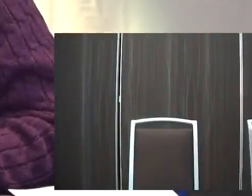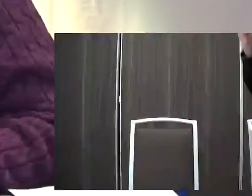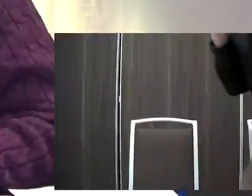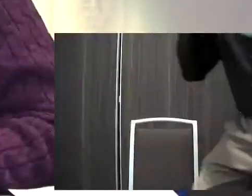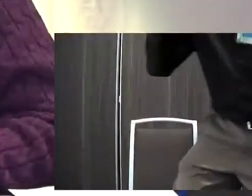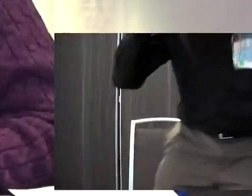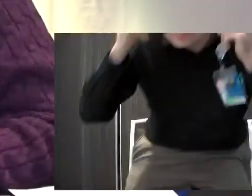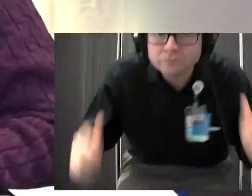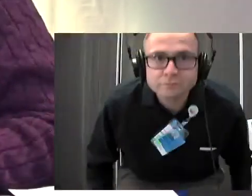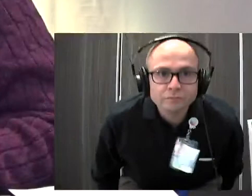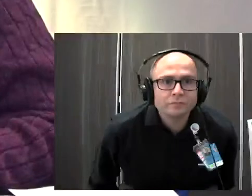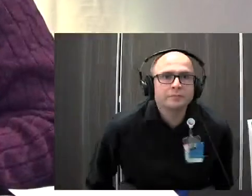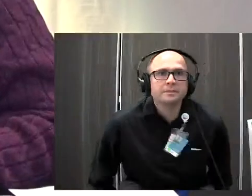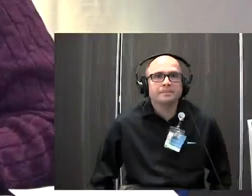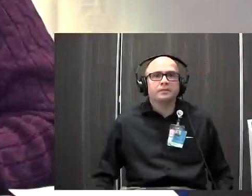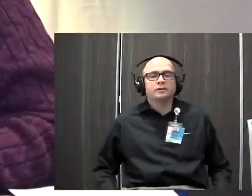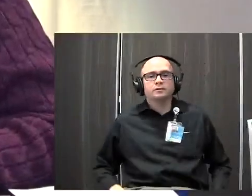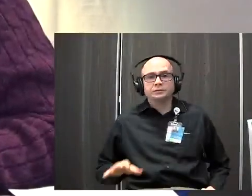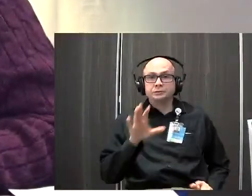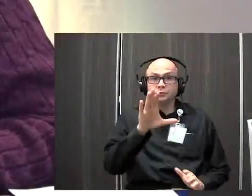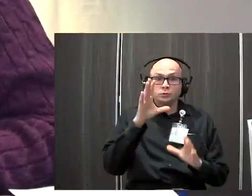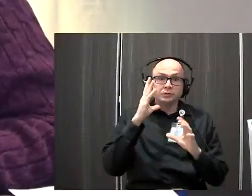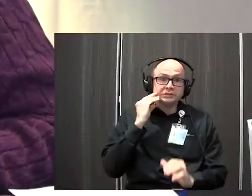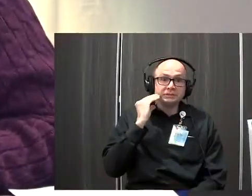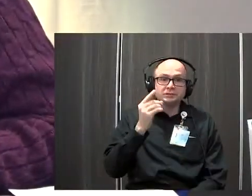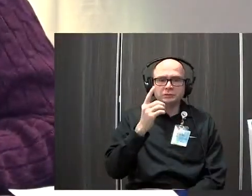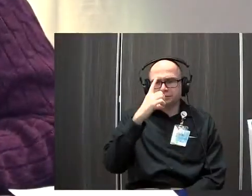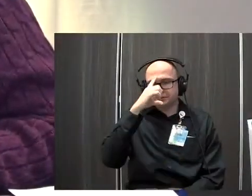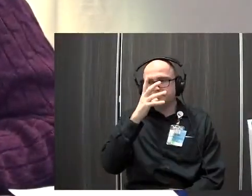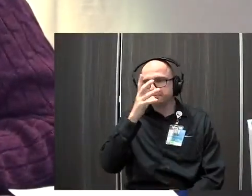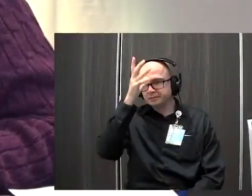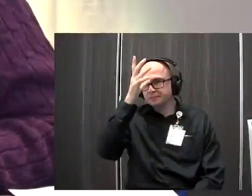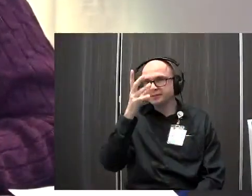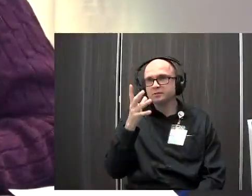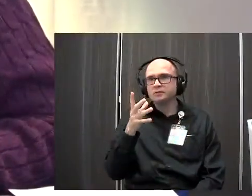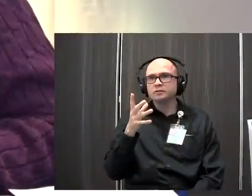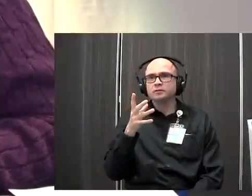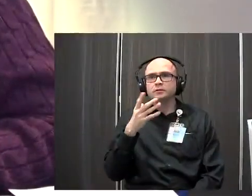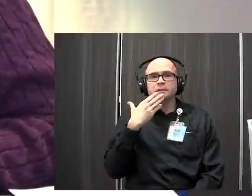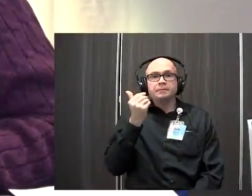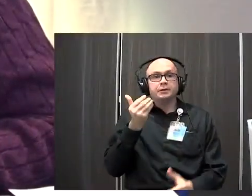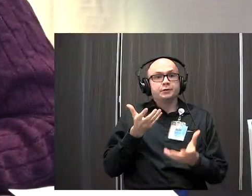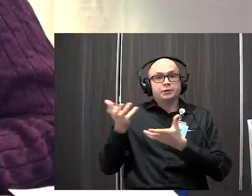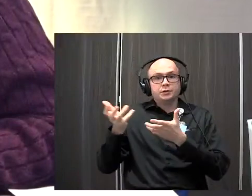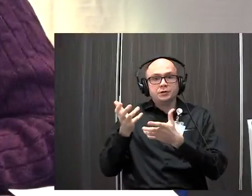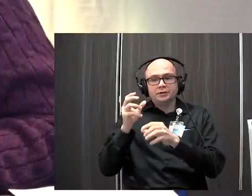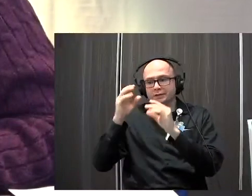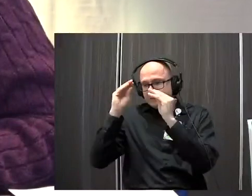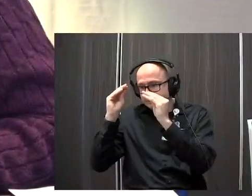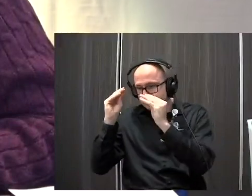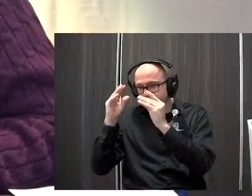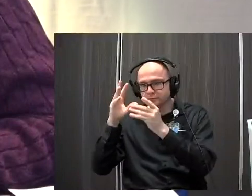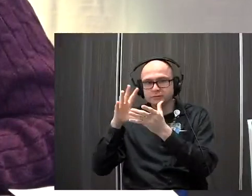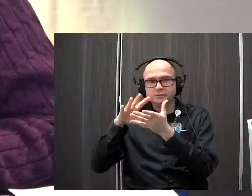All right. With your experience, do you consider parents would do better work educating our children with the support of all